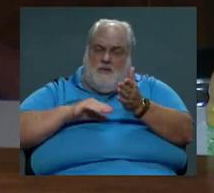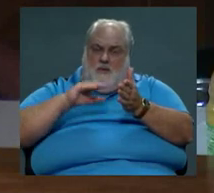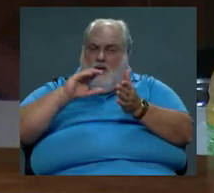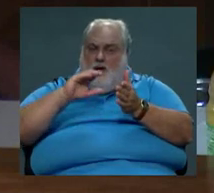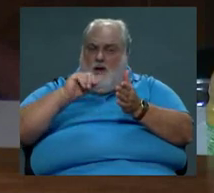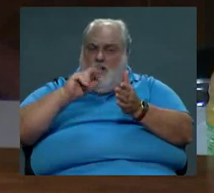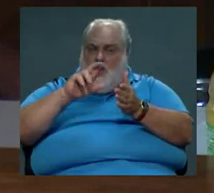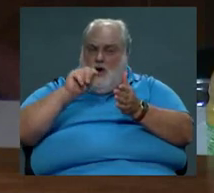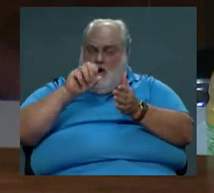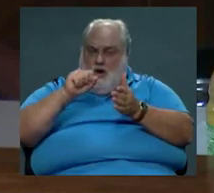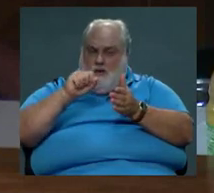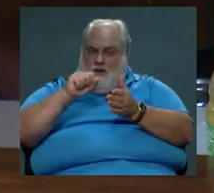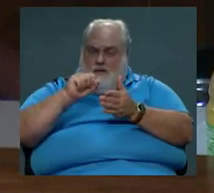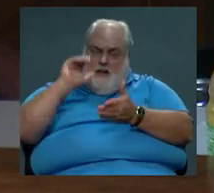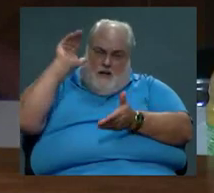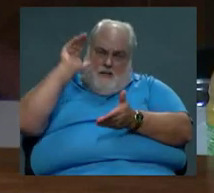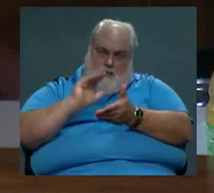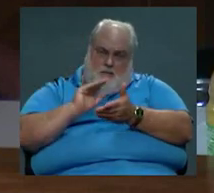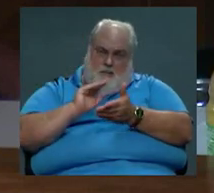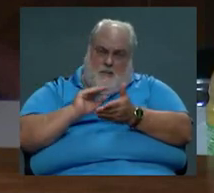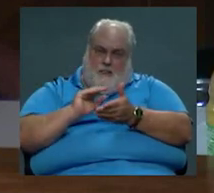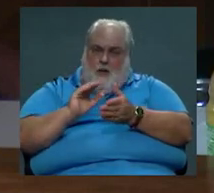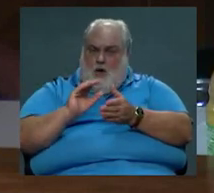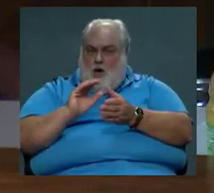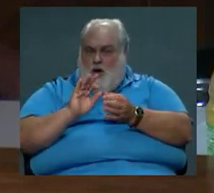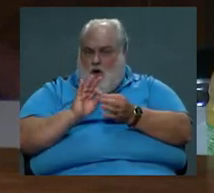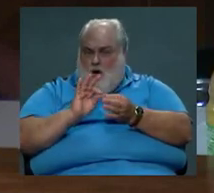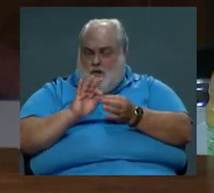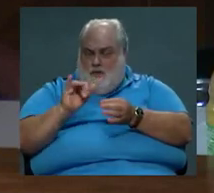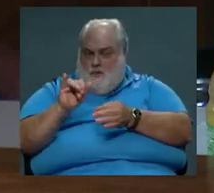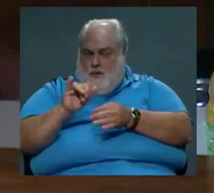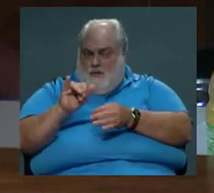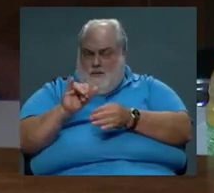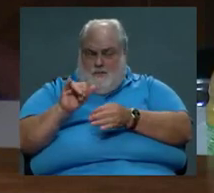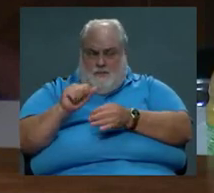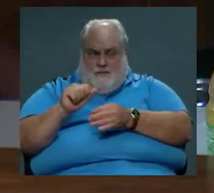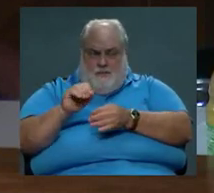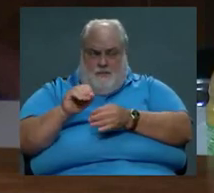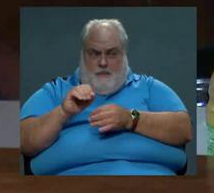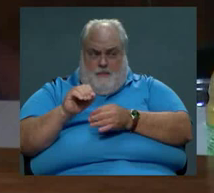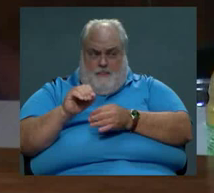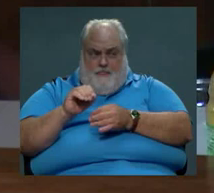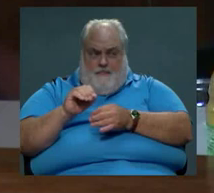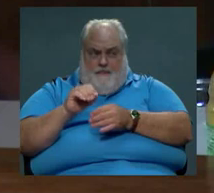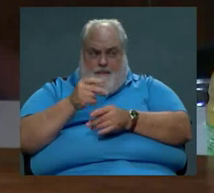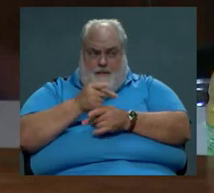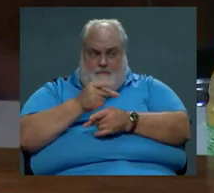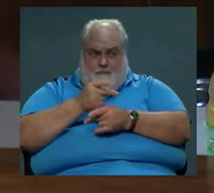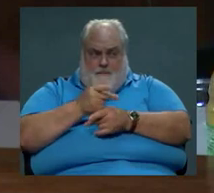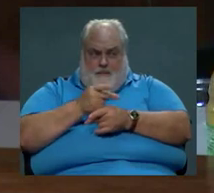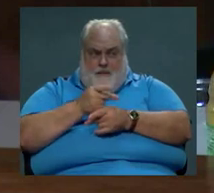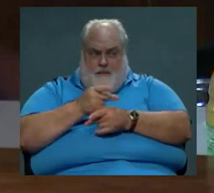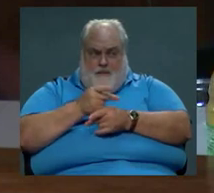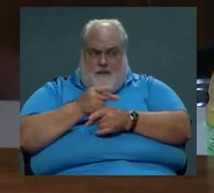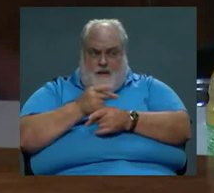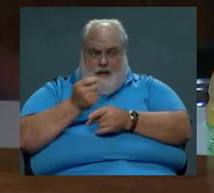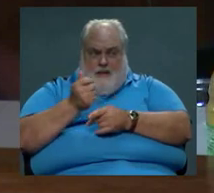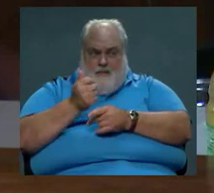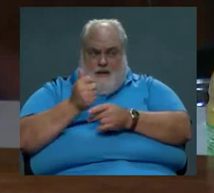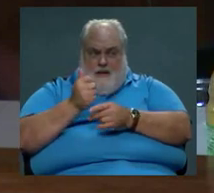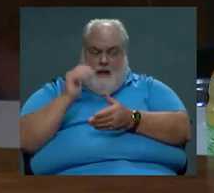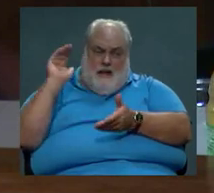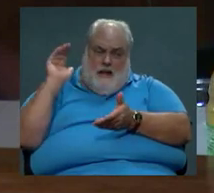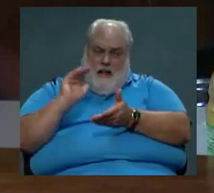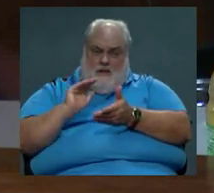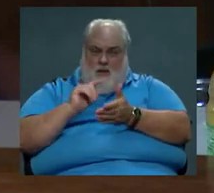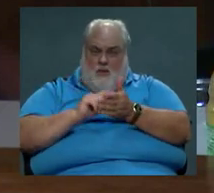there. That drives down purchasing costs as well. So some of the maintenance stuff kind of is a little bit less